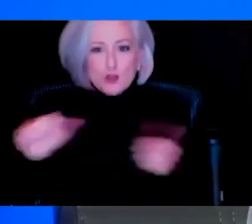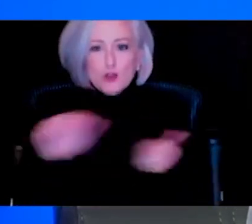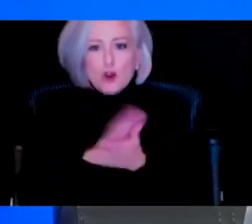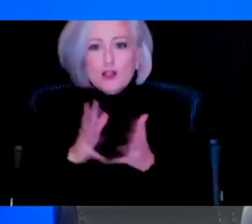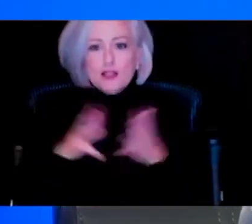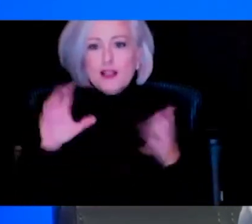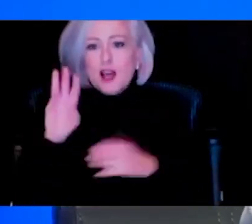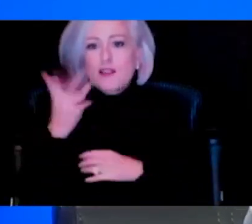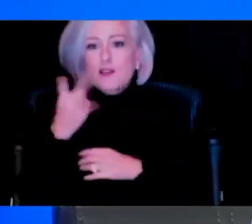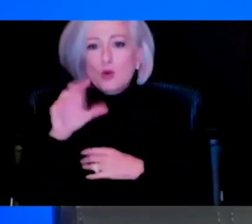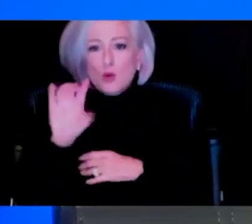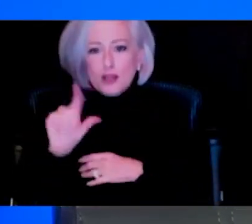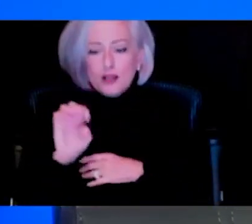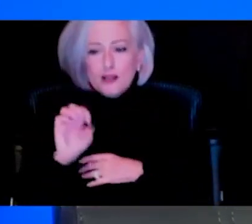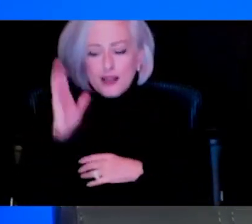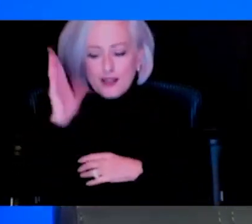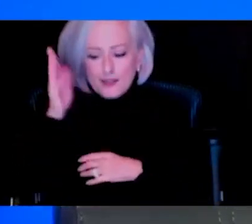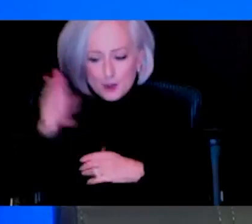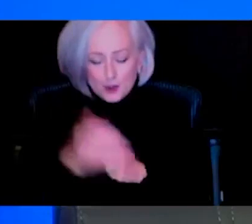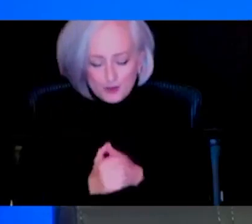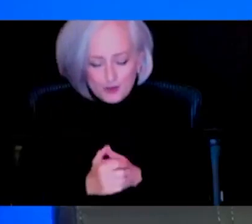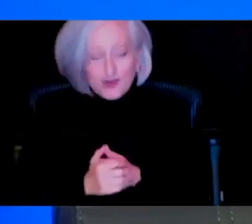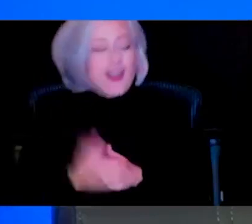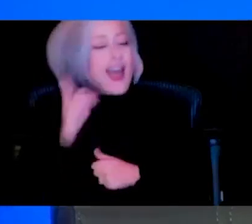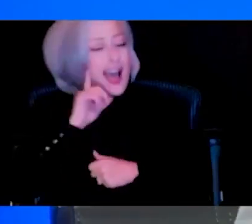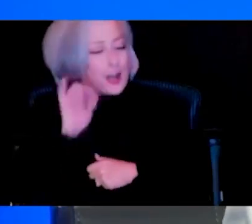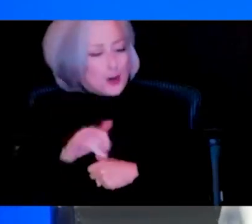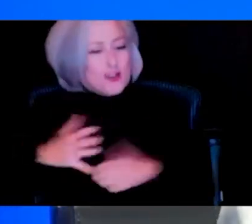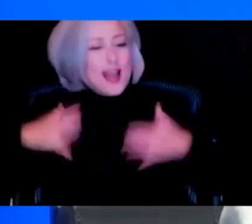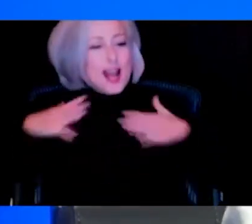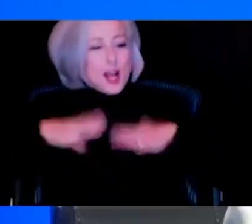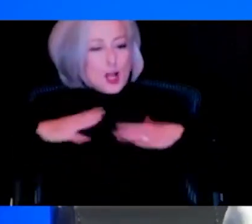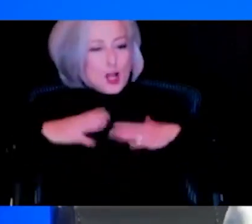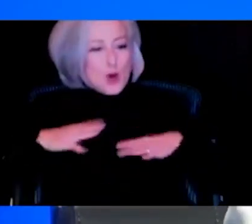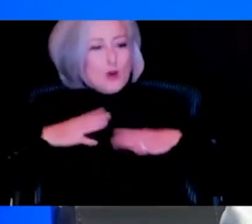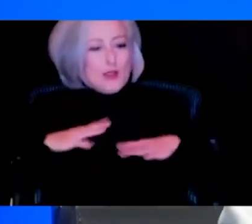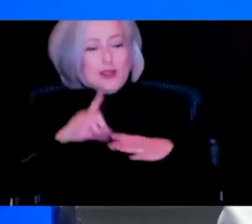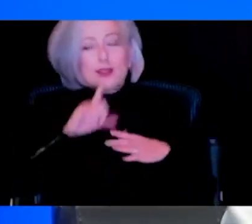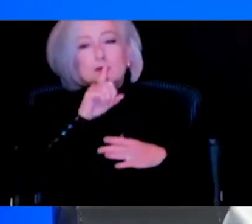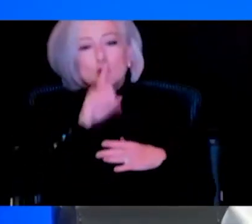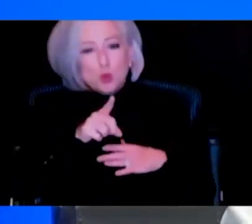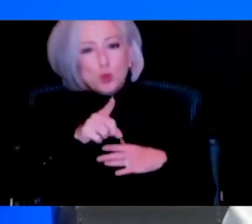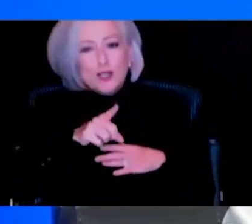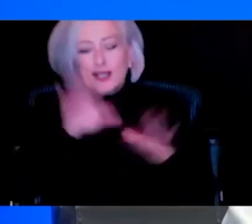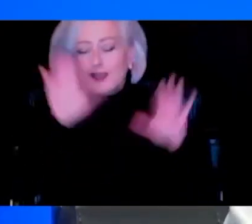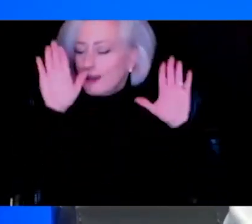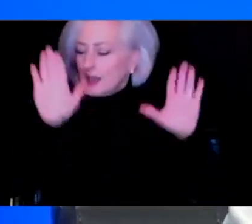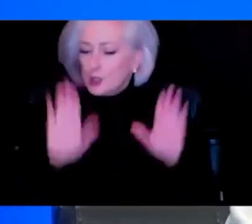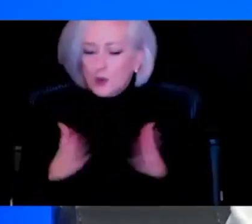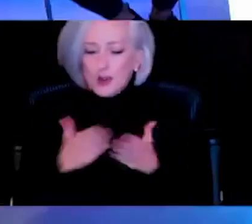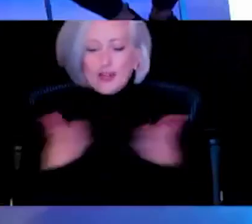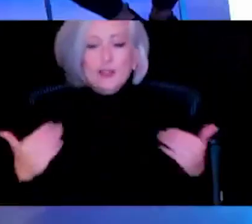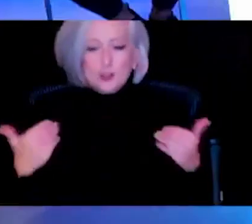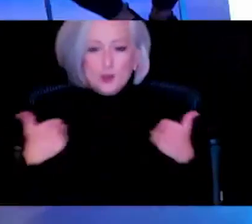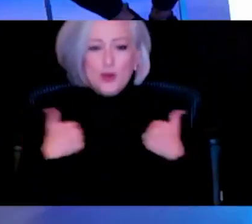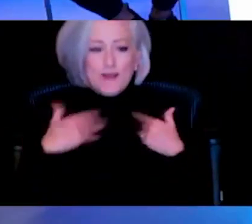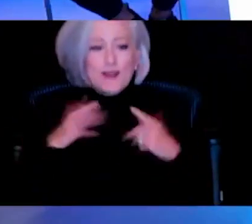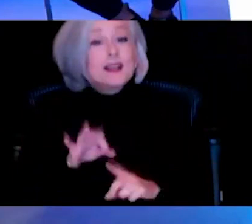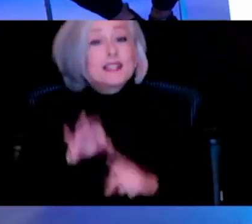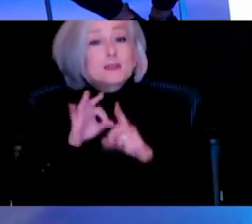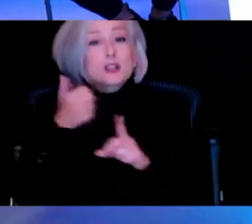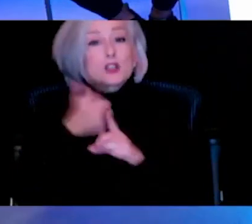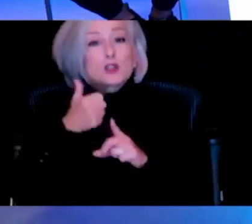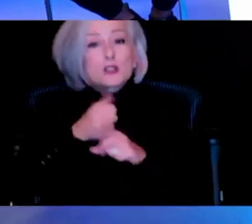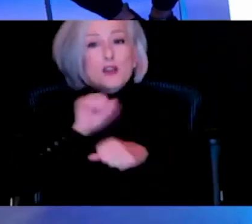will prevent that. Yeah, I heard that the clothing is really just a great thing to have. Mm-hmm. I mean, especially if you're somebody who works out in the